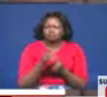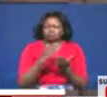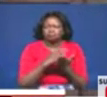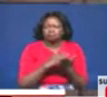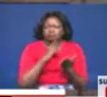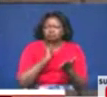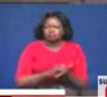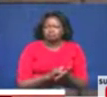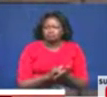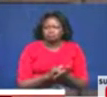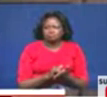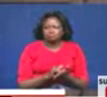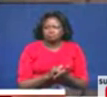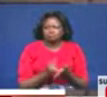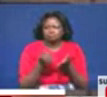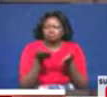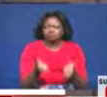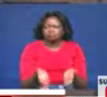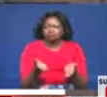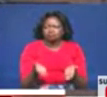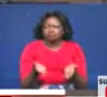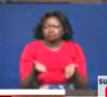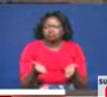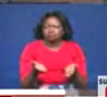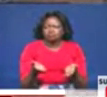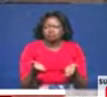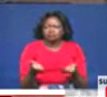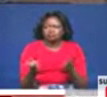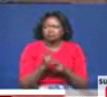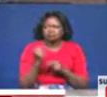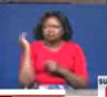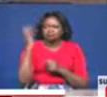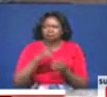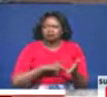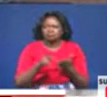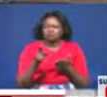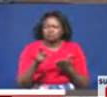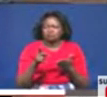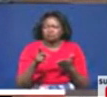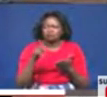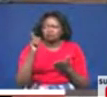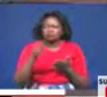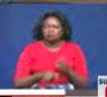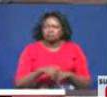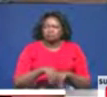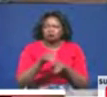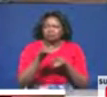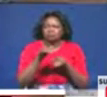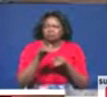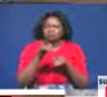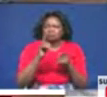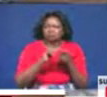us now that they used direct procurement, they were supposed to adhere to